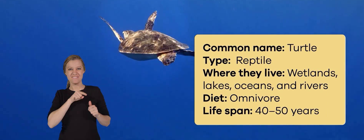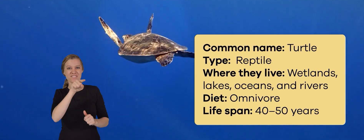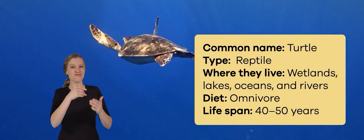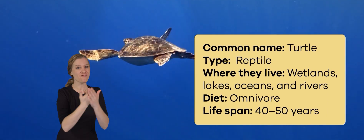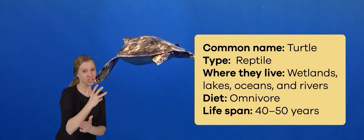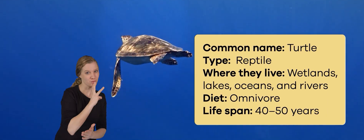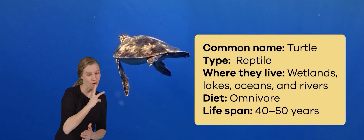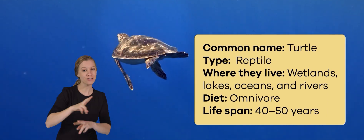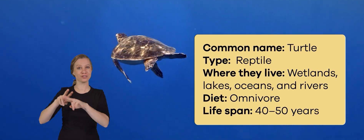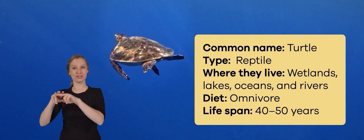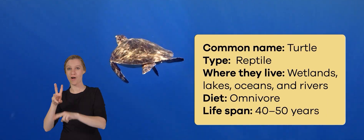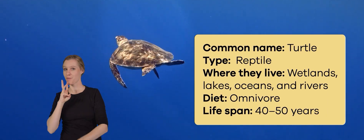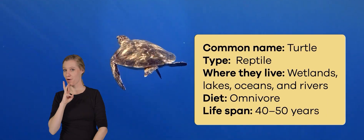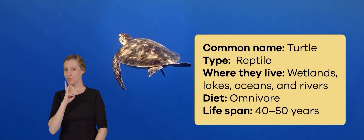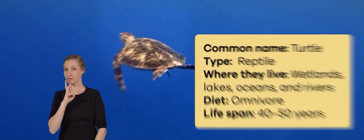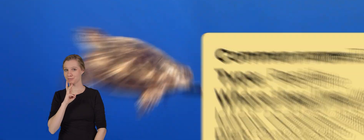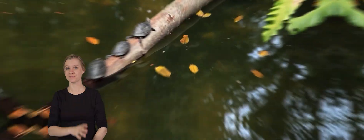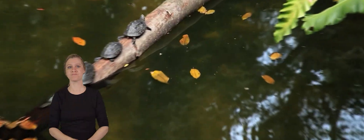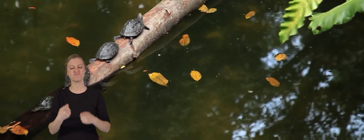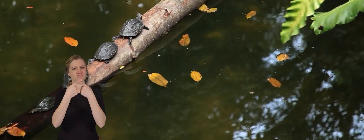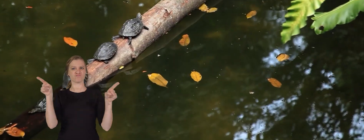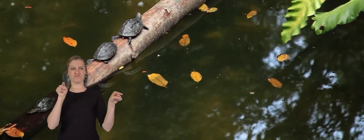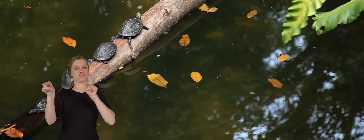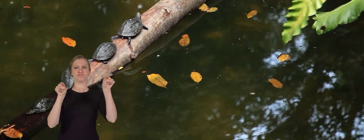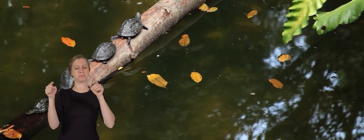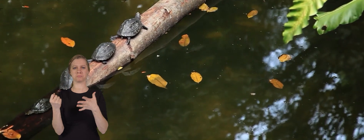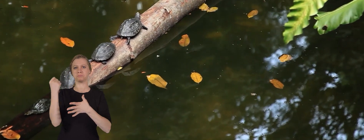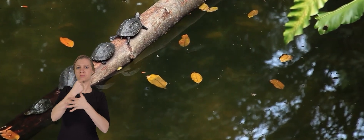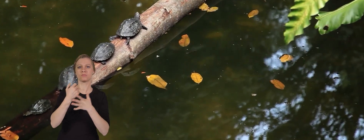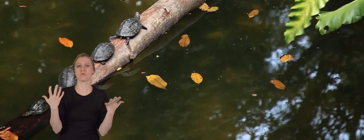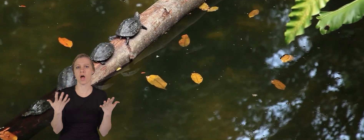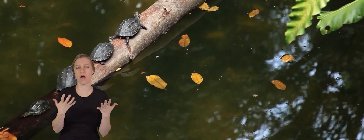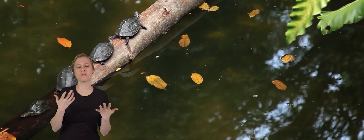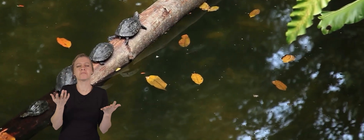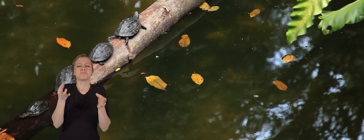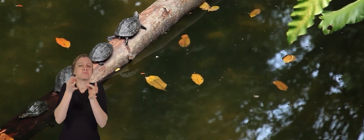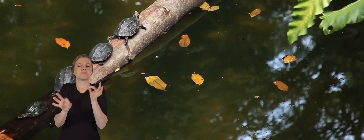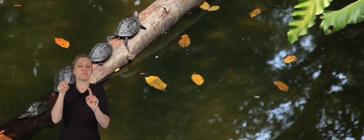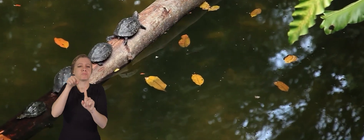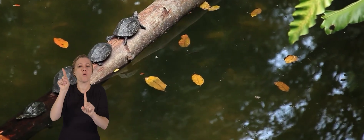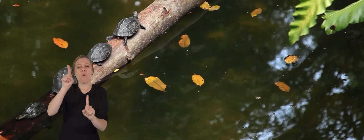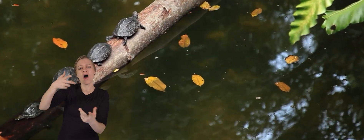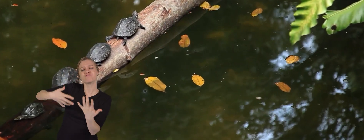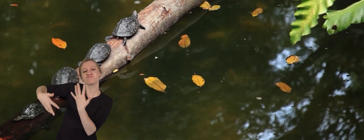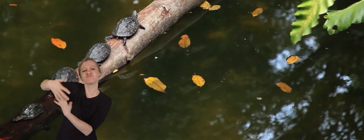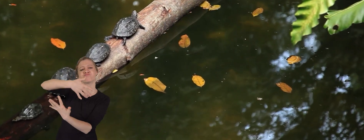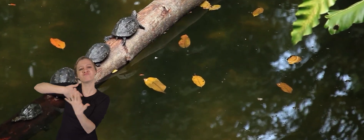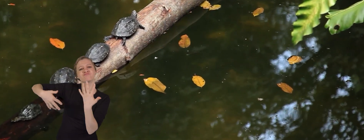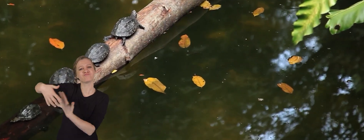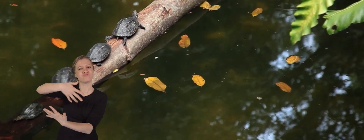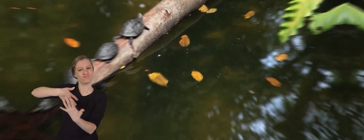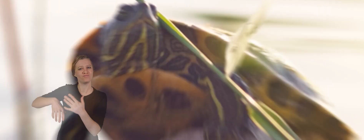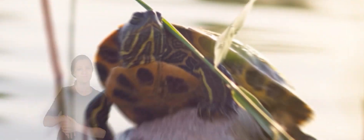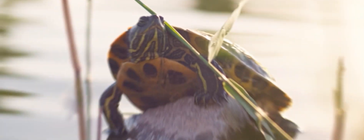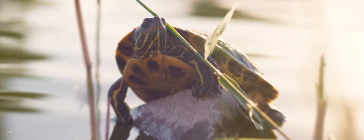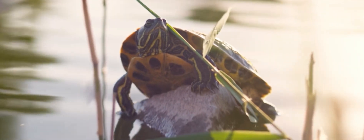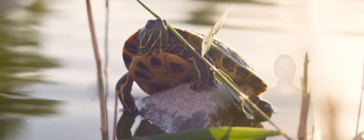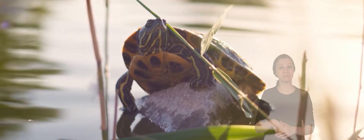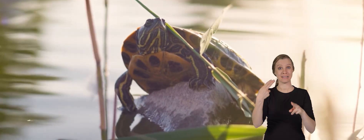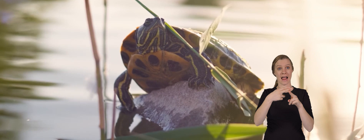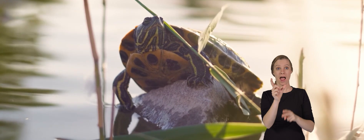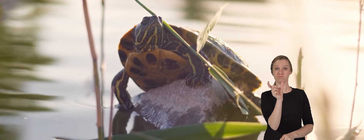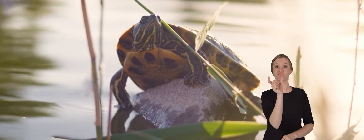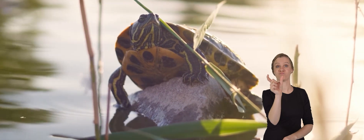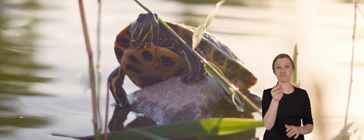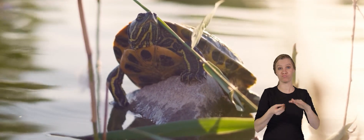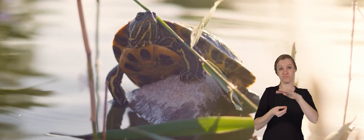live in both freshwater and saltwater. The main difference between the two is simply where they prefer to hang out. As the